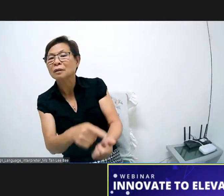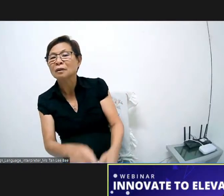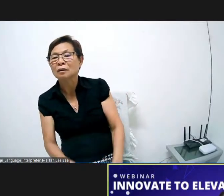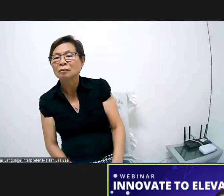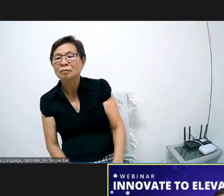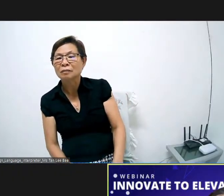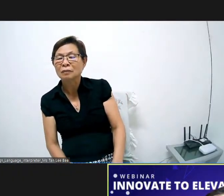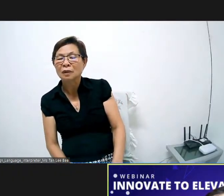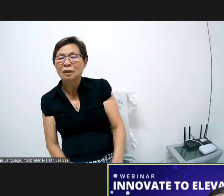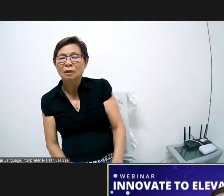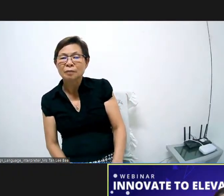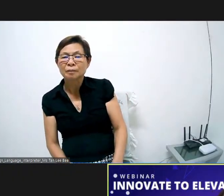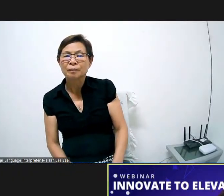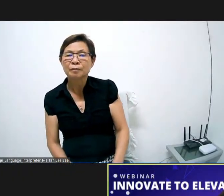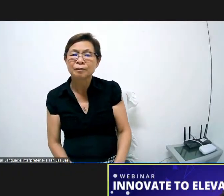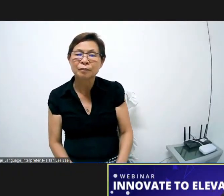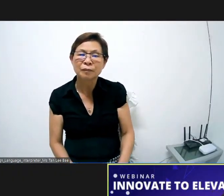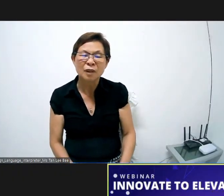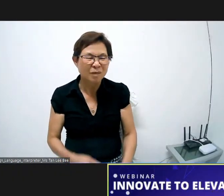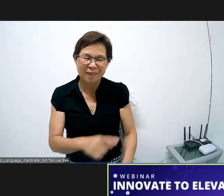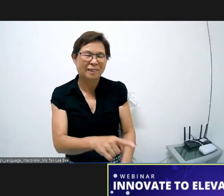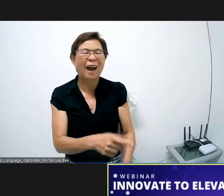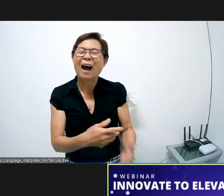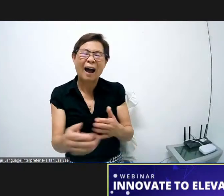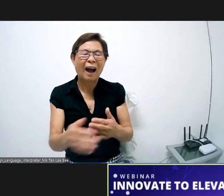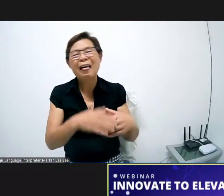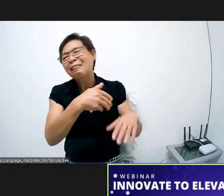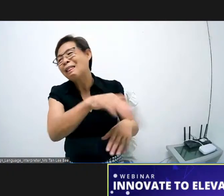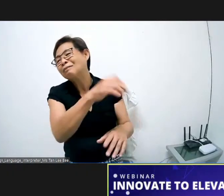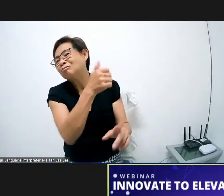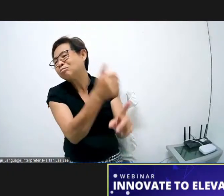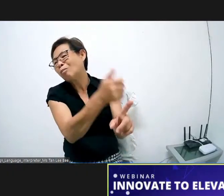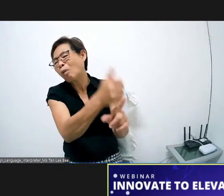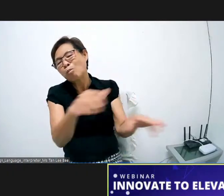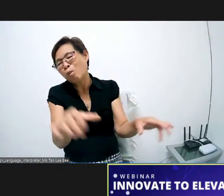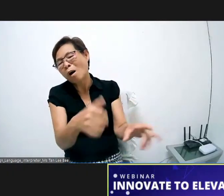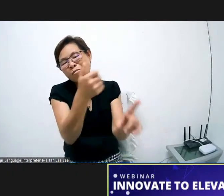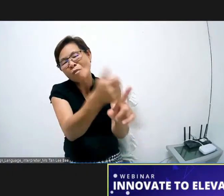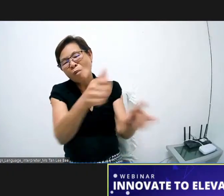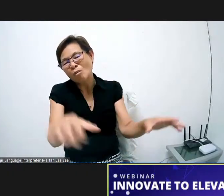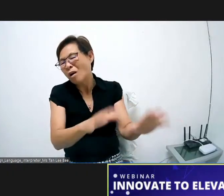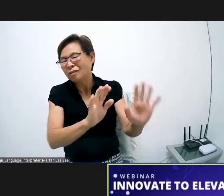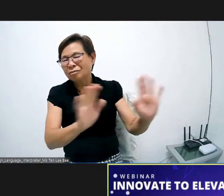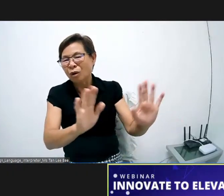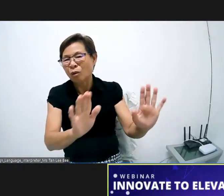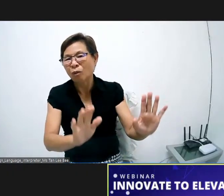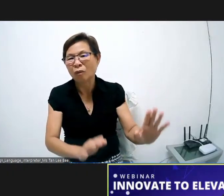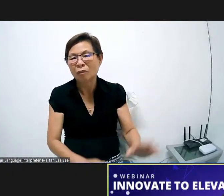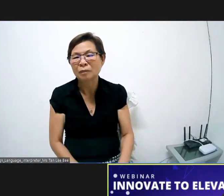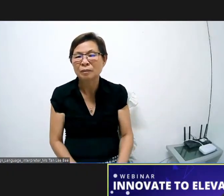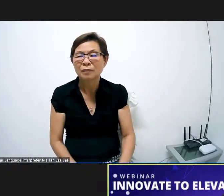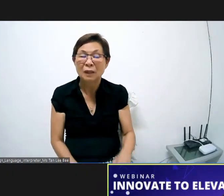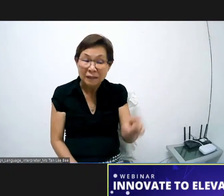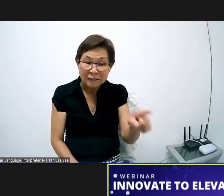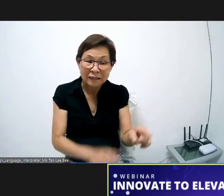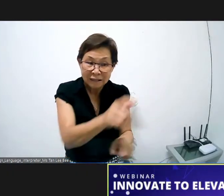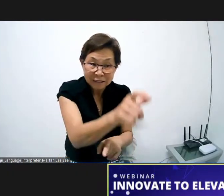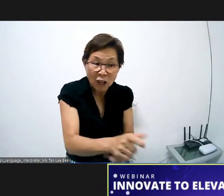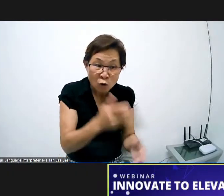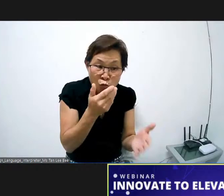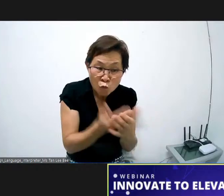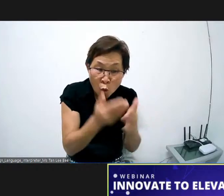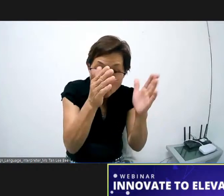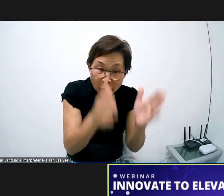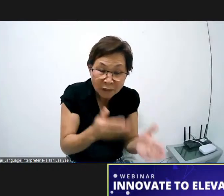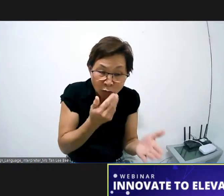what we call it as take for granted, this kind of good people, this kind of excellent people.